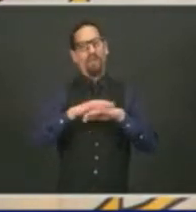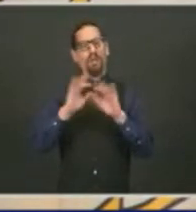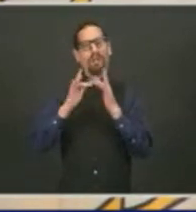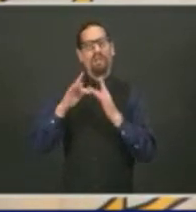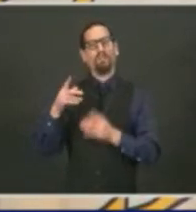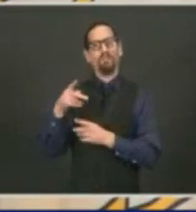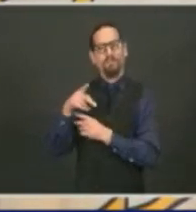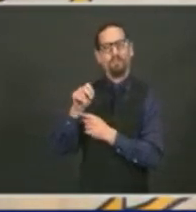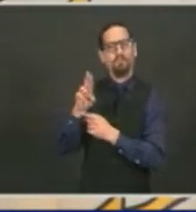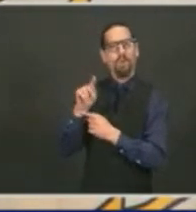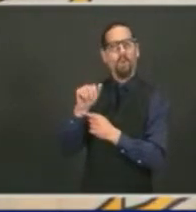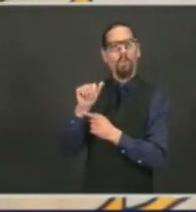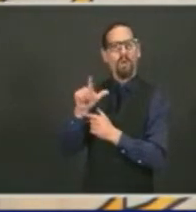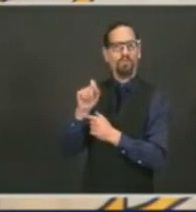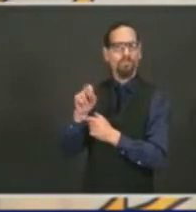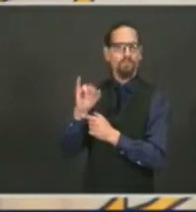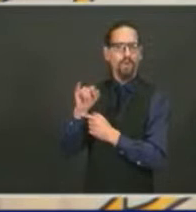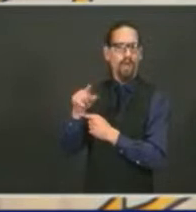portal.ri.gov.